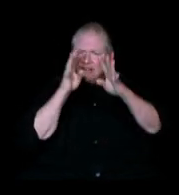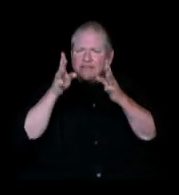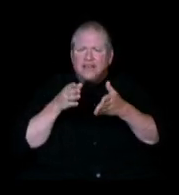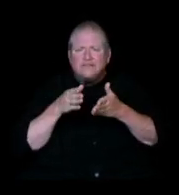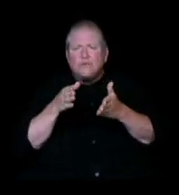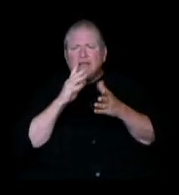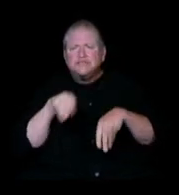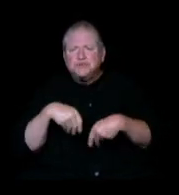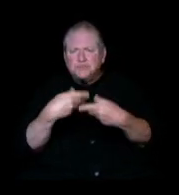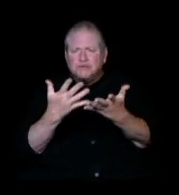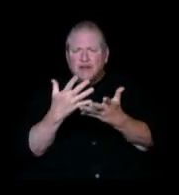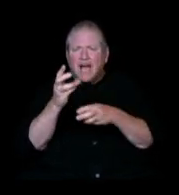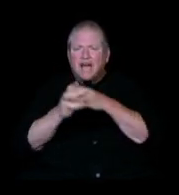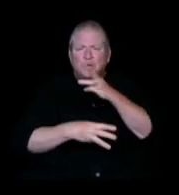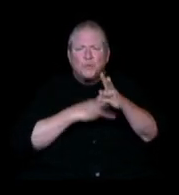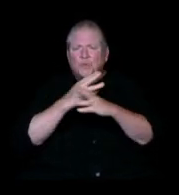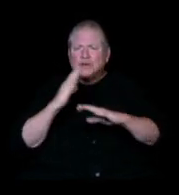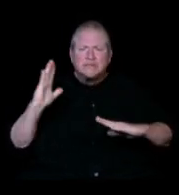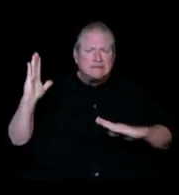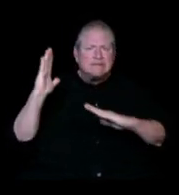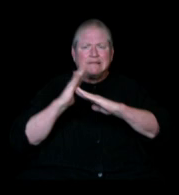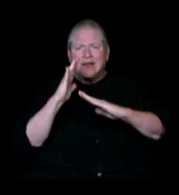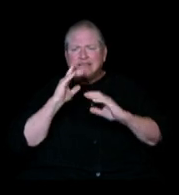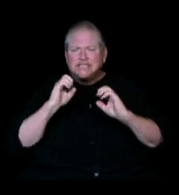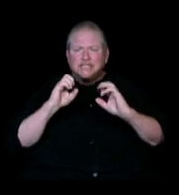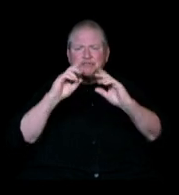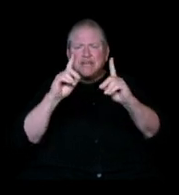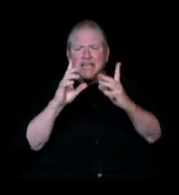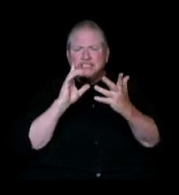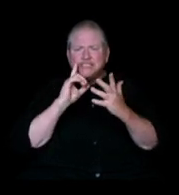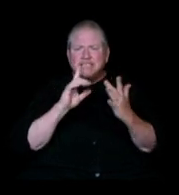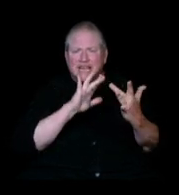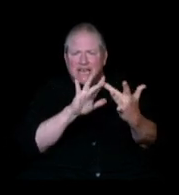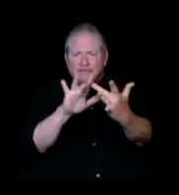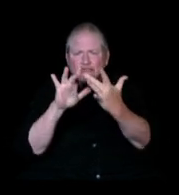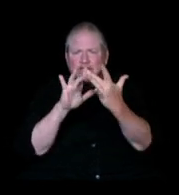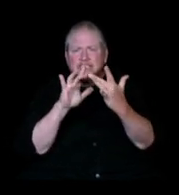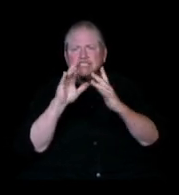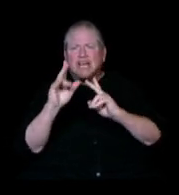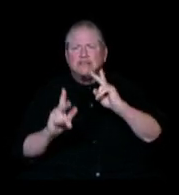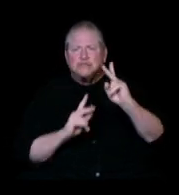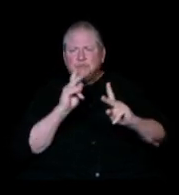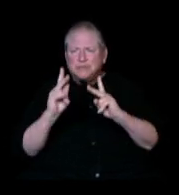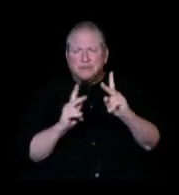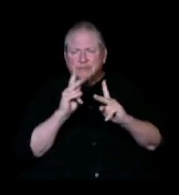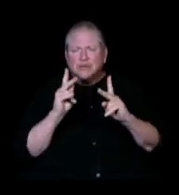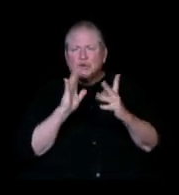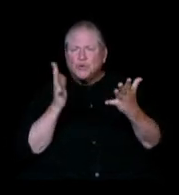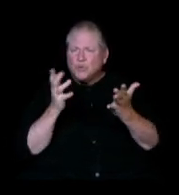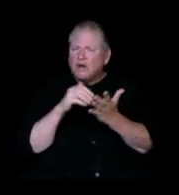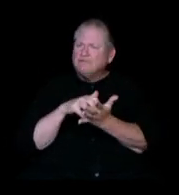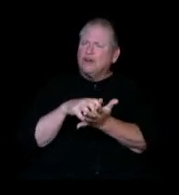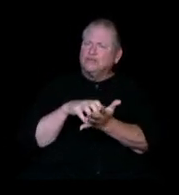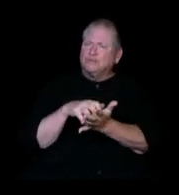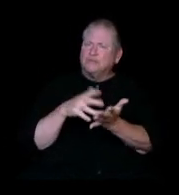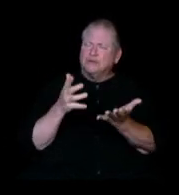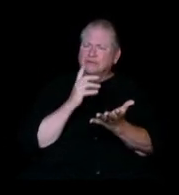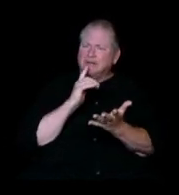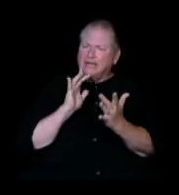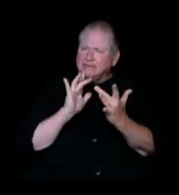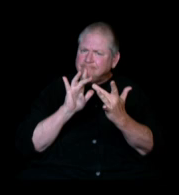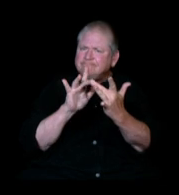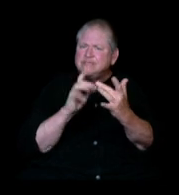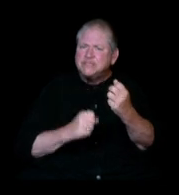education. People who reached out to the most vulnerable among us to offer support. People who chose action